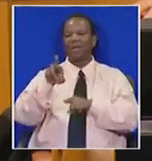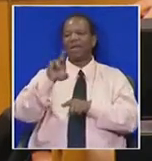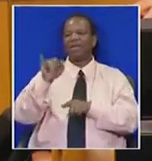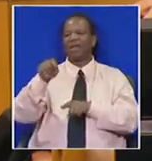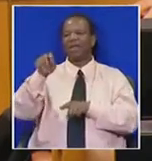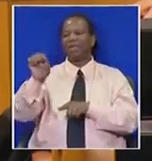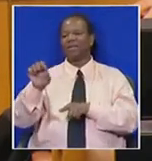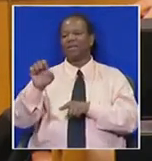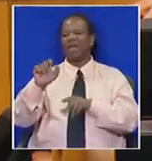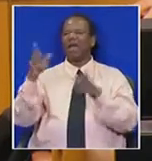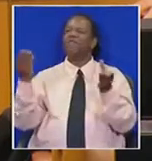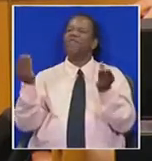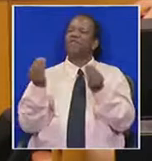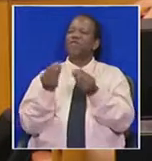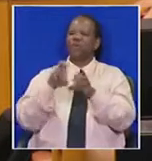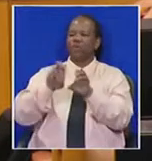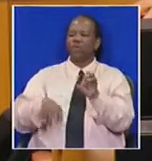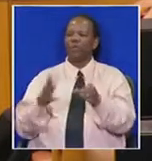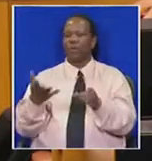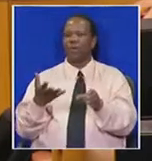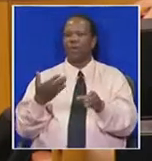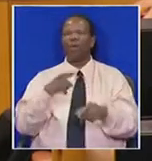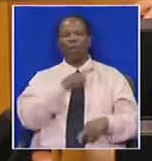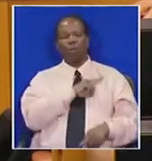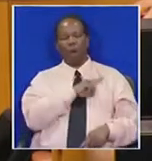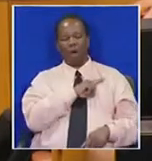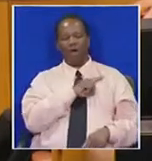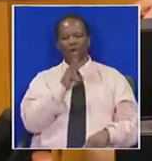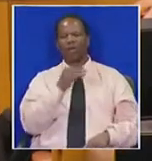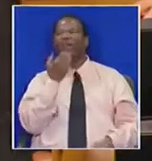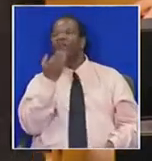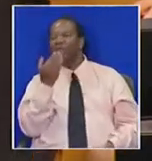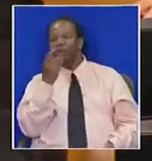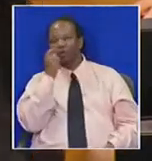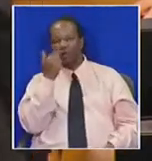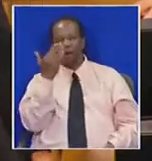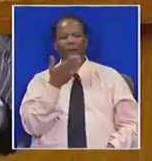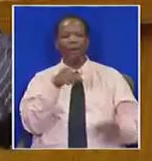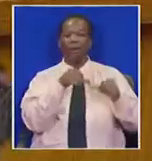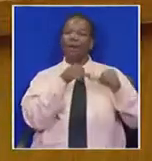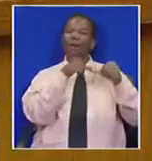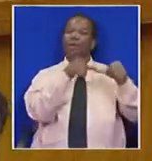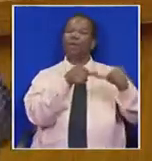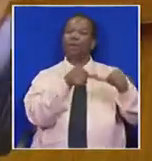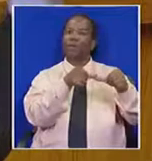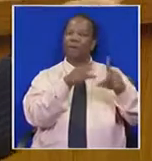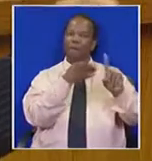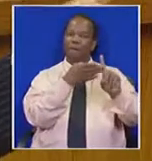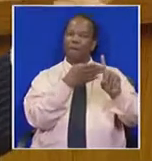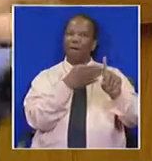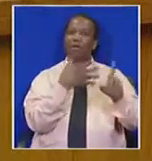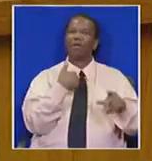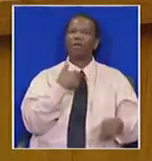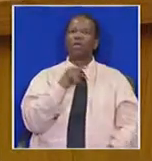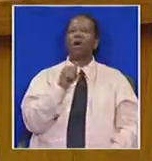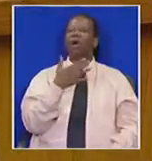in the school system? Why did the Western Cape score Thank you, sir. #1? You've made your question. Please proceed, Honorable Dyantyi. I have an answer